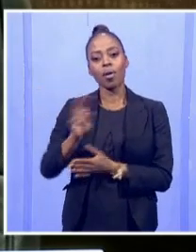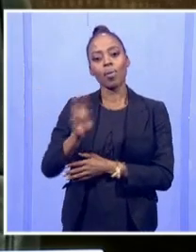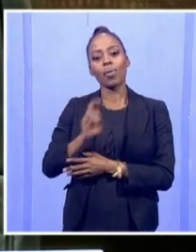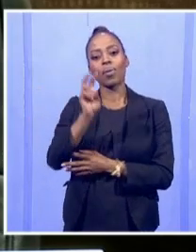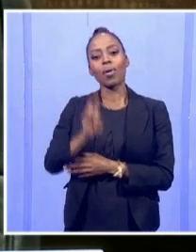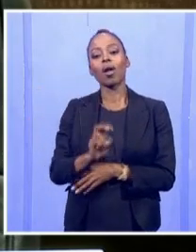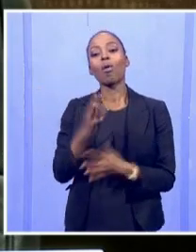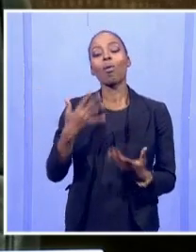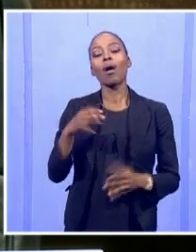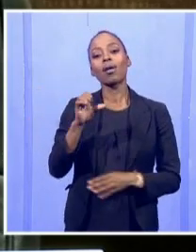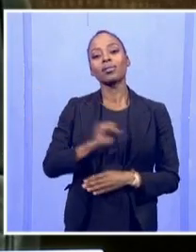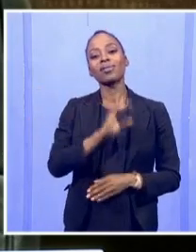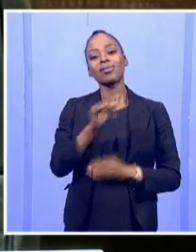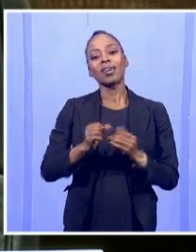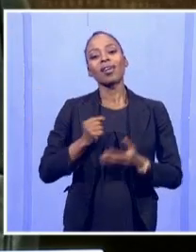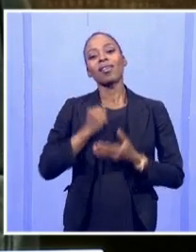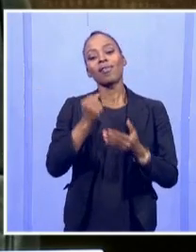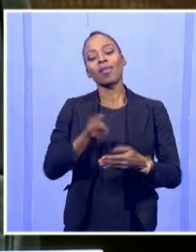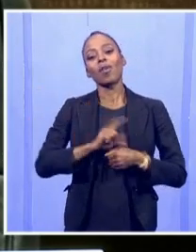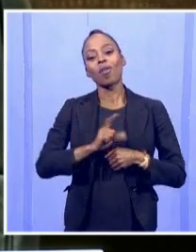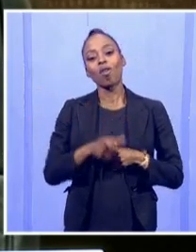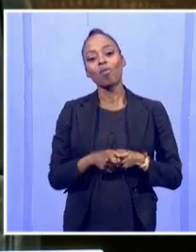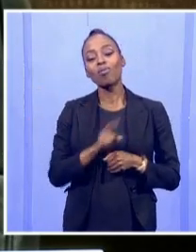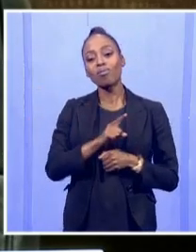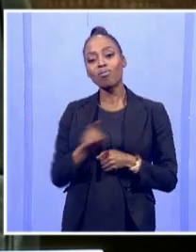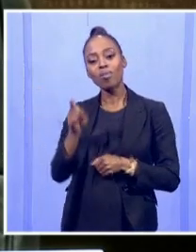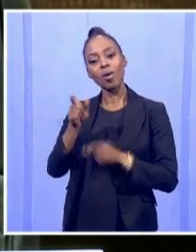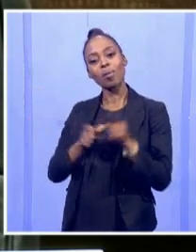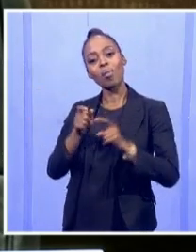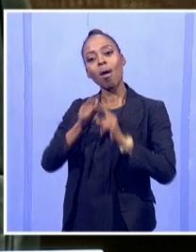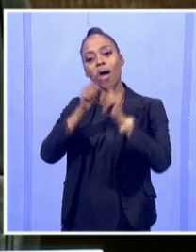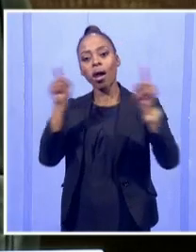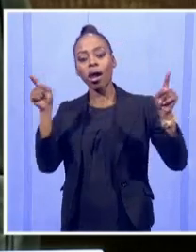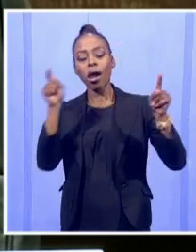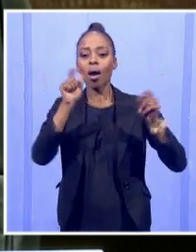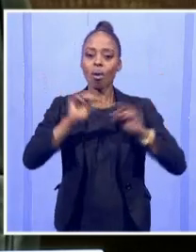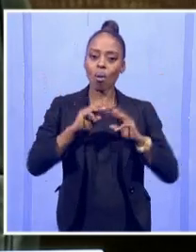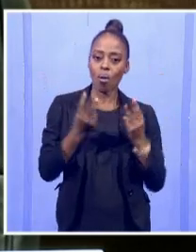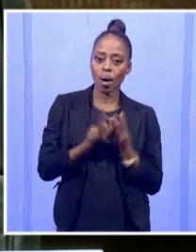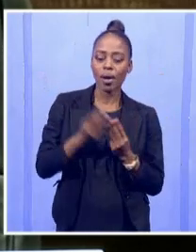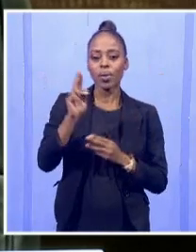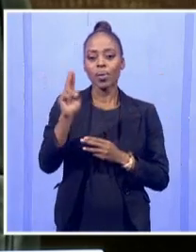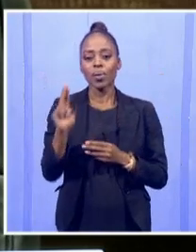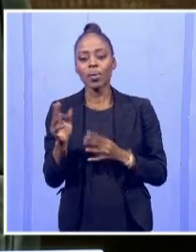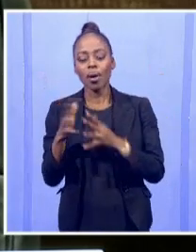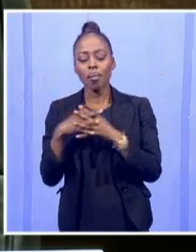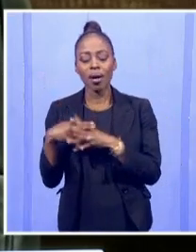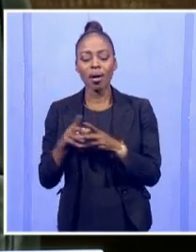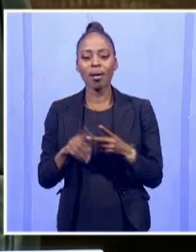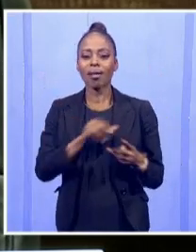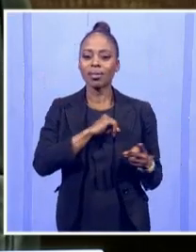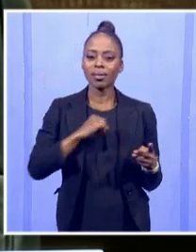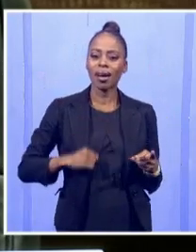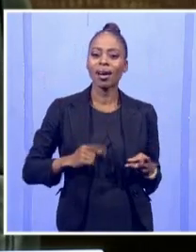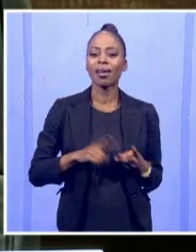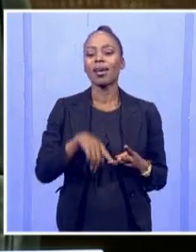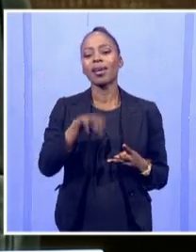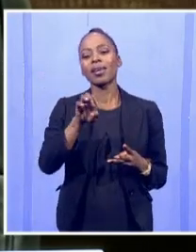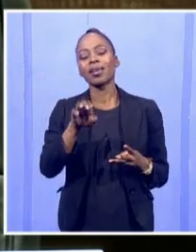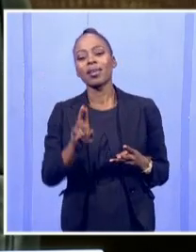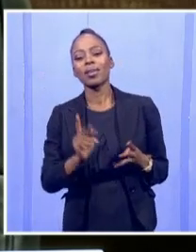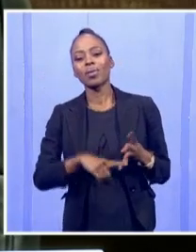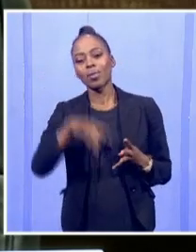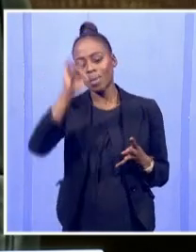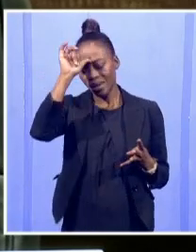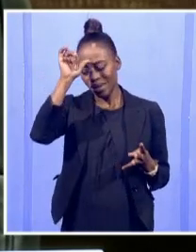investment conferences. Investors from all over the world, United States, China, the European Union, India,